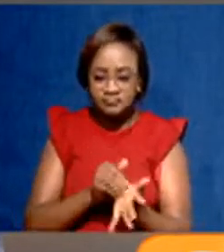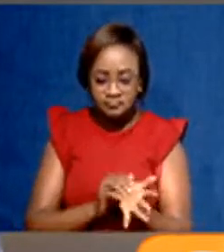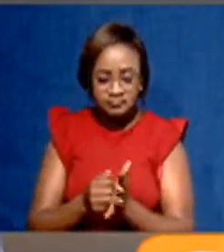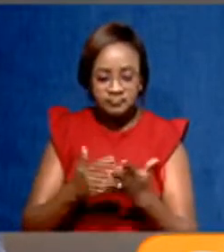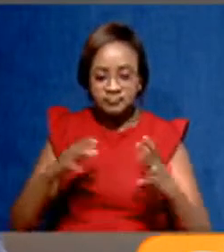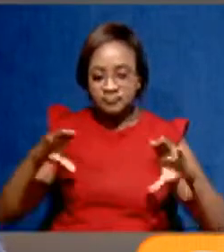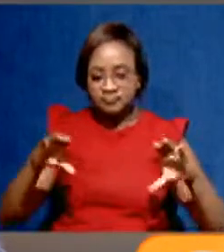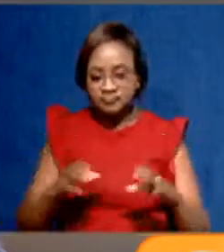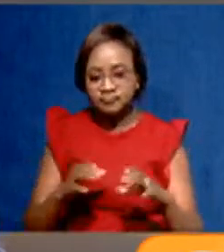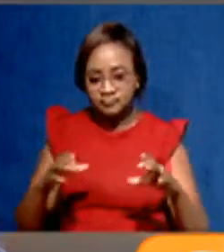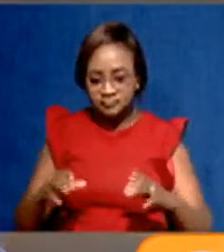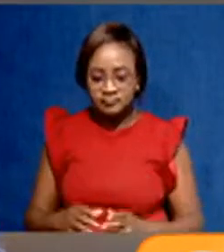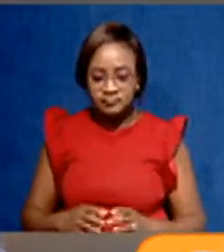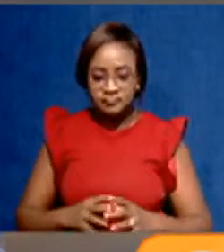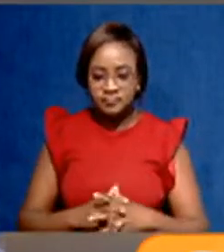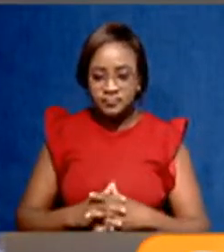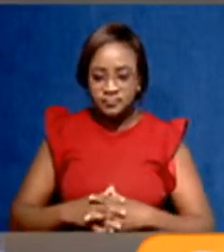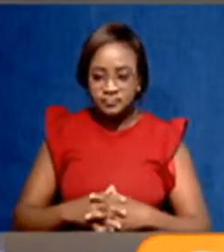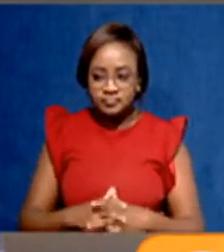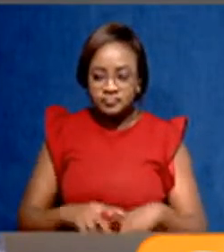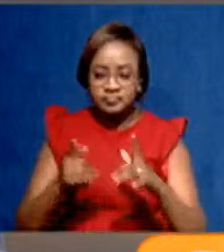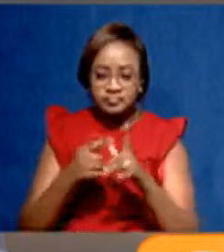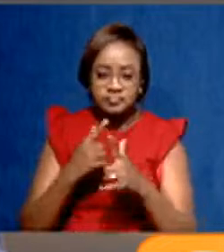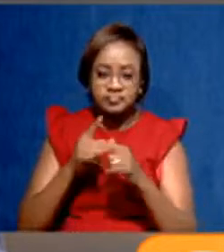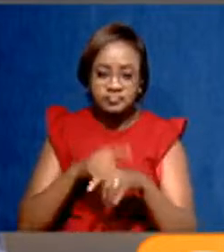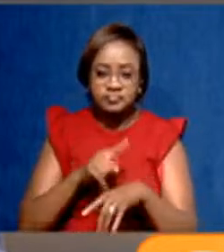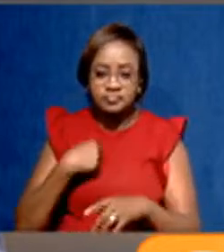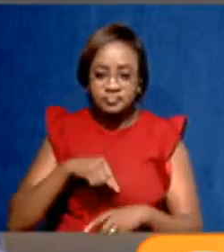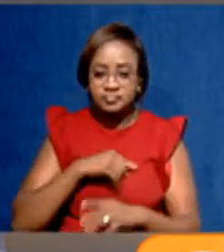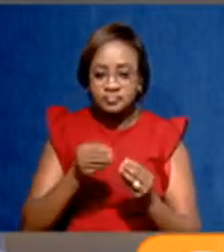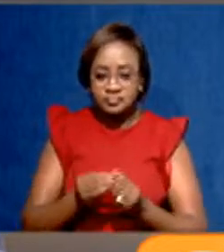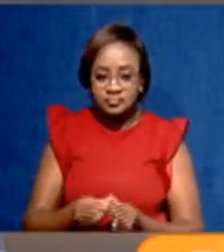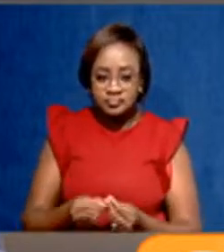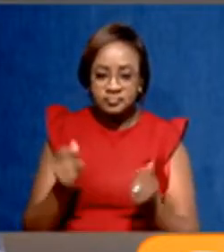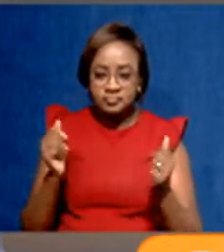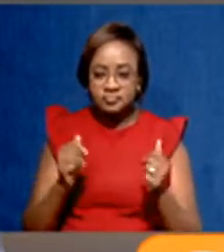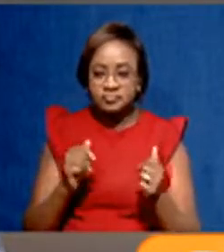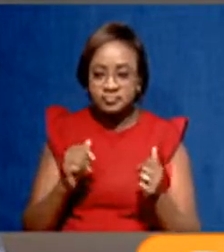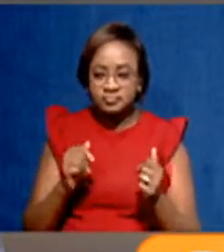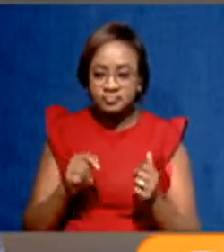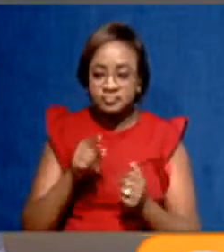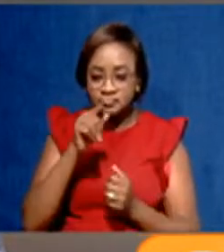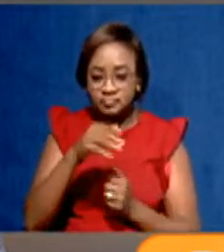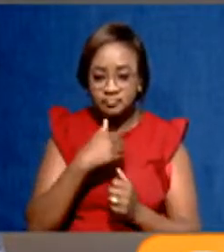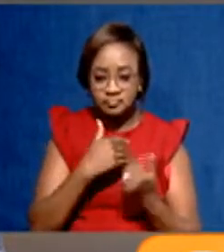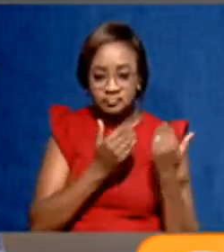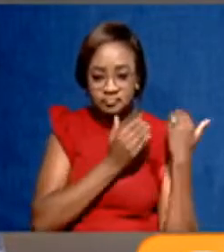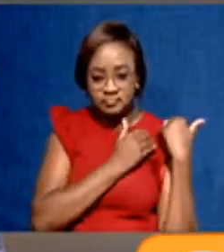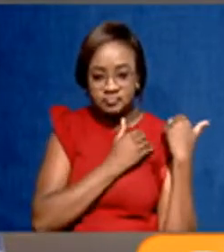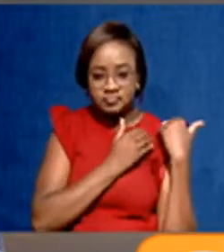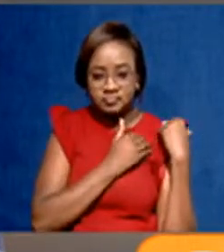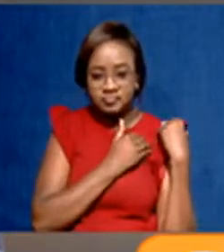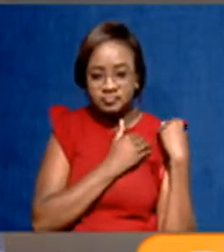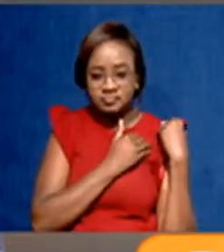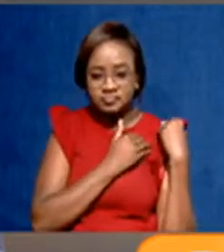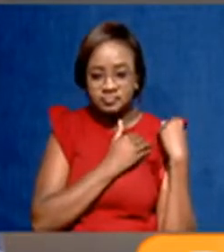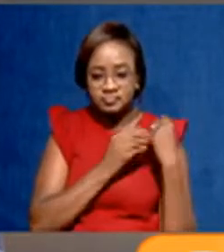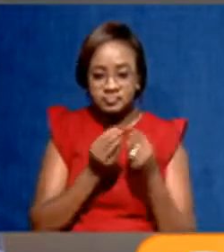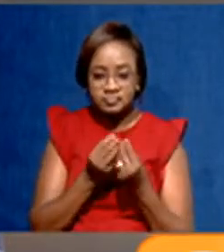groups. Then once you get the card, you are entitled to certain benefits. One,